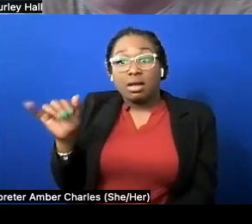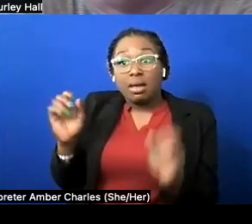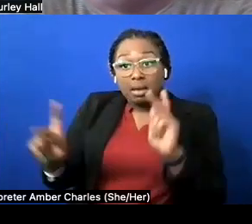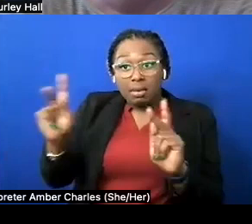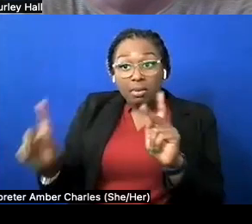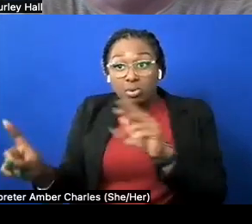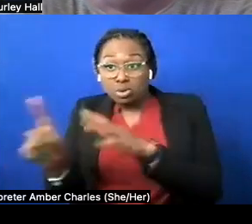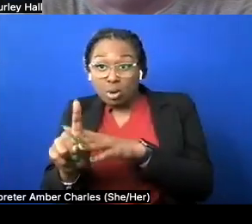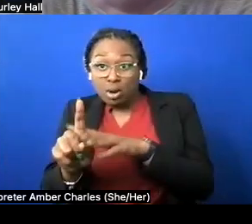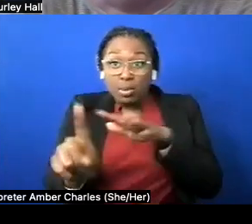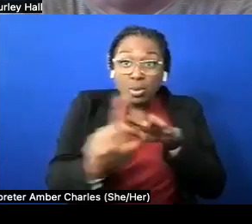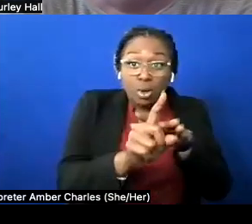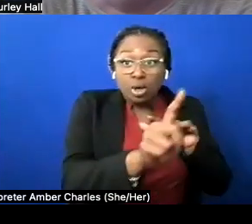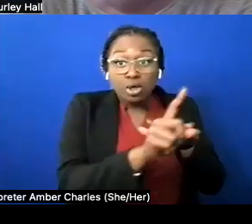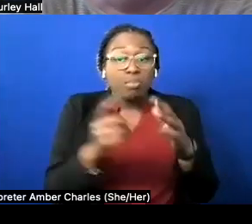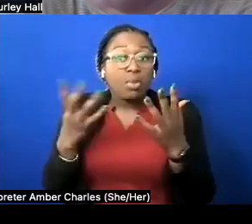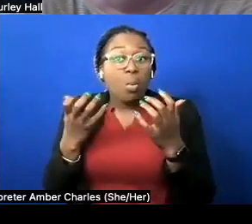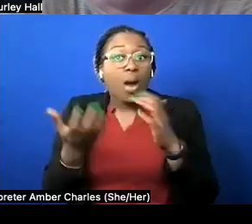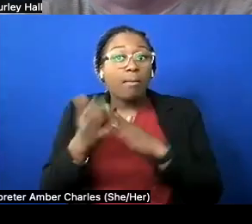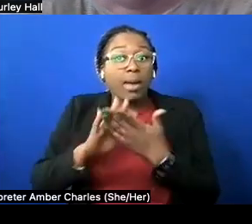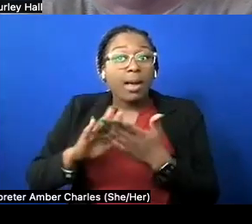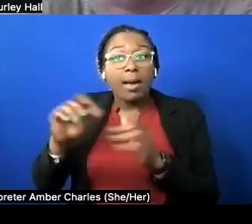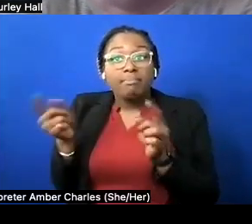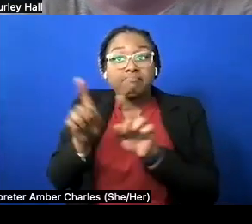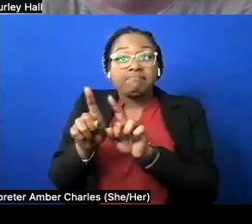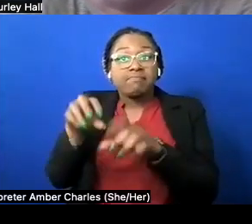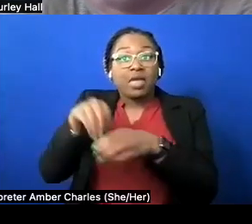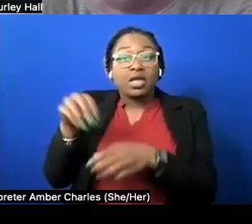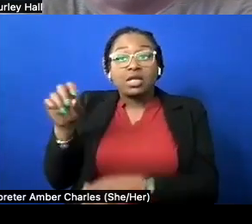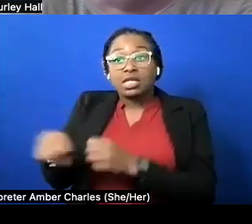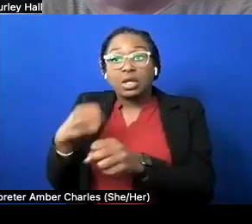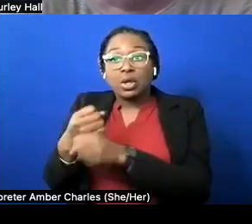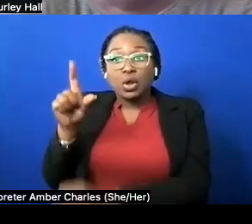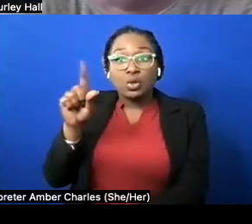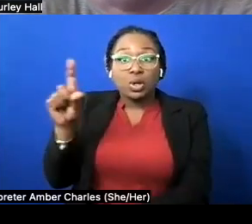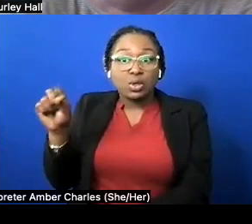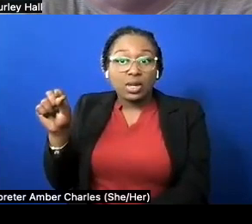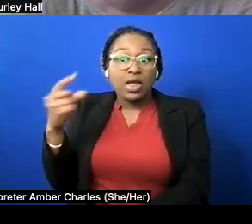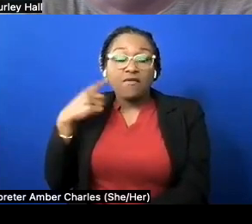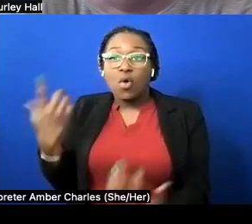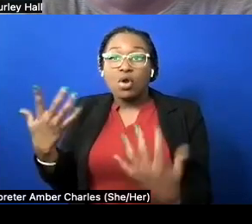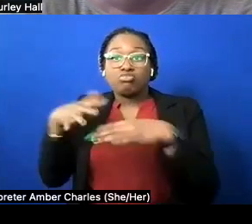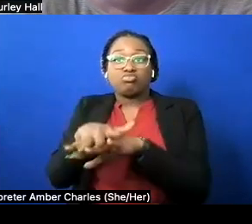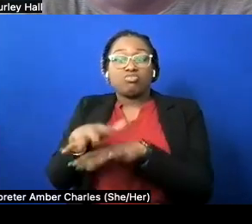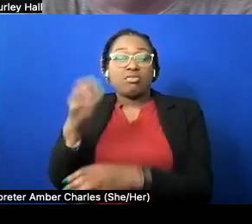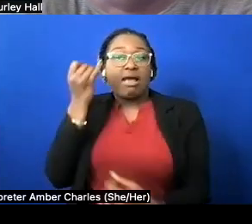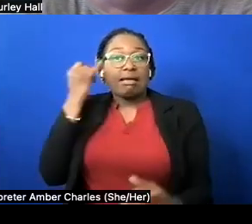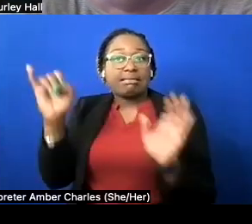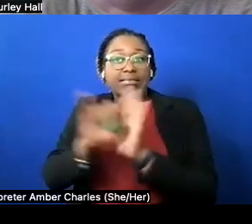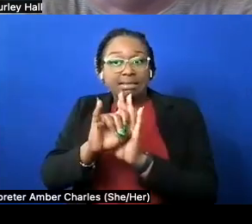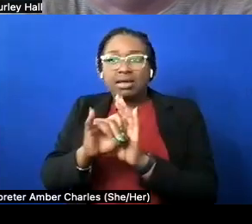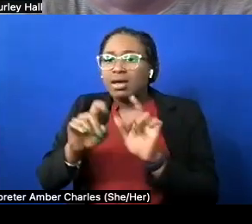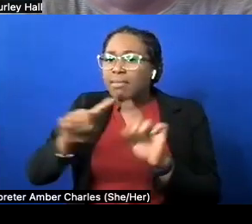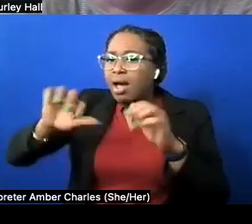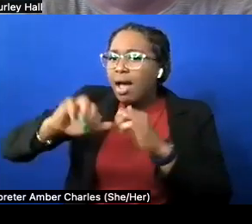be allies in 2020, you know, and people want to be allies for intersecting identities. Everyone wants to show up, but how are we